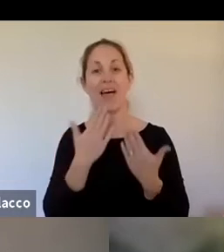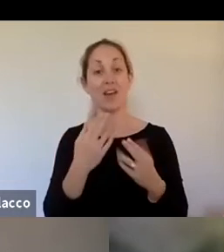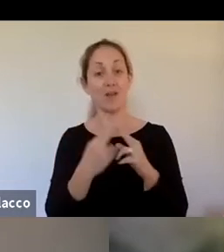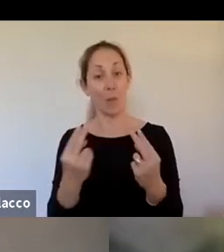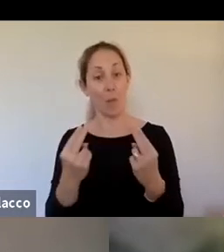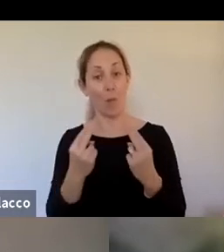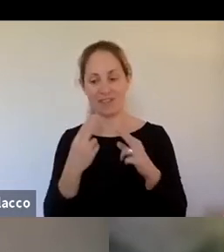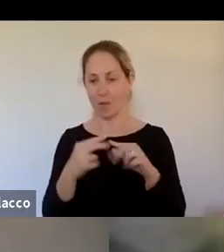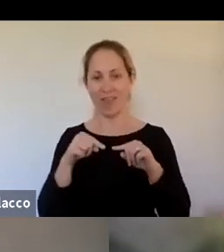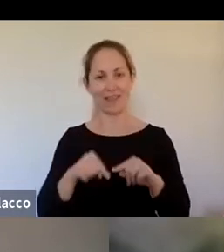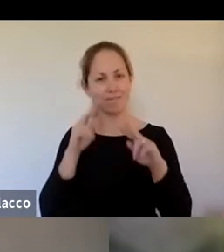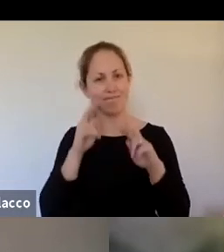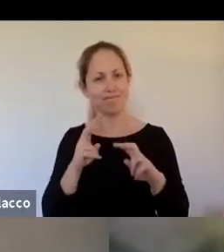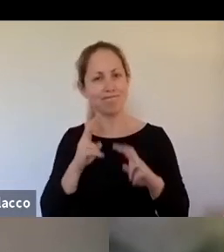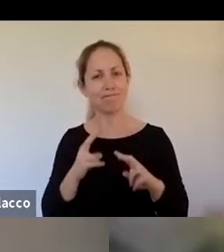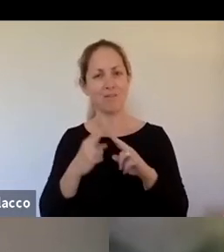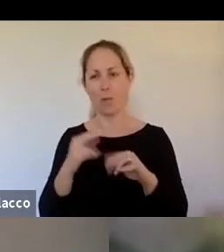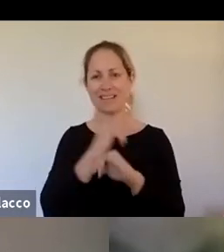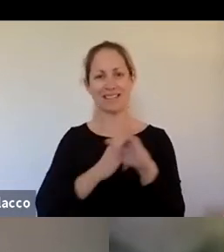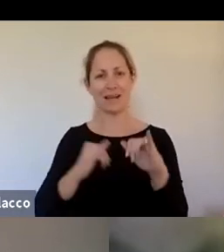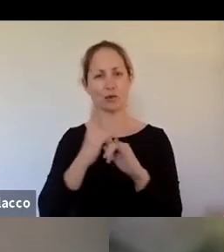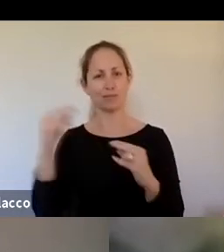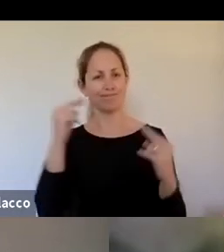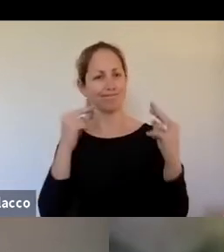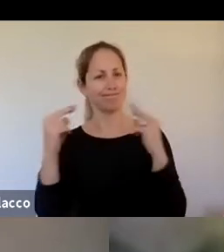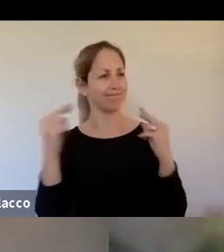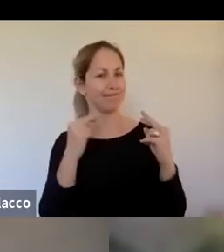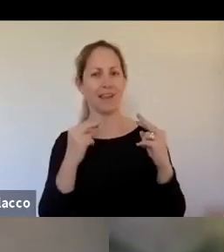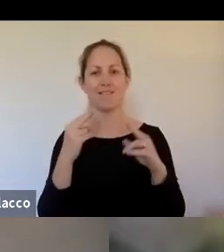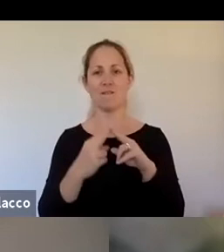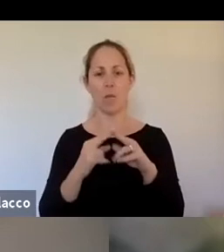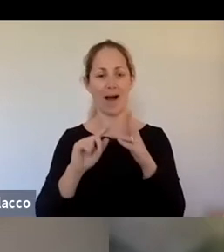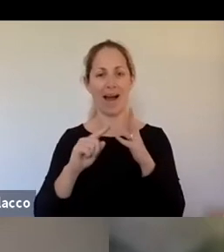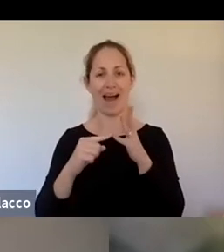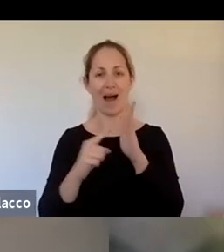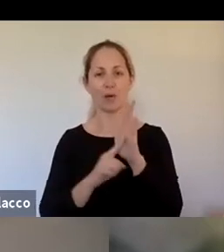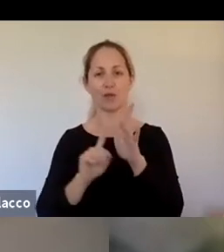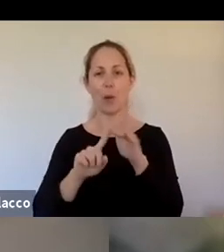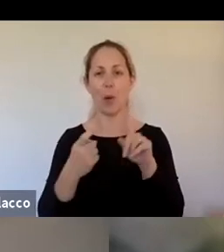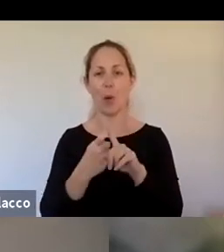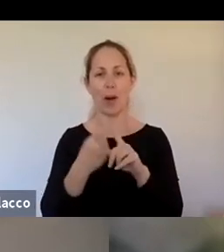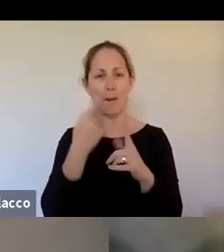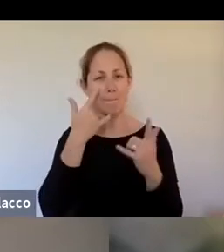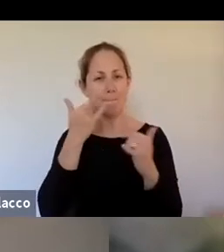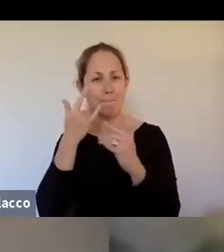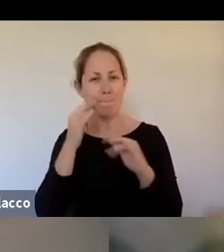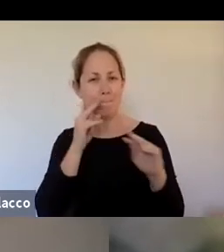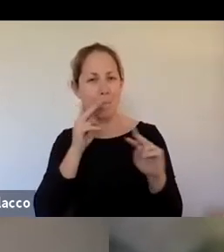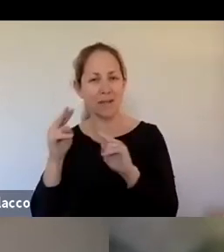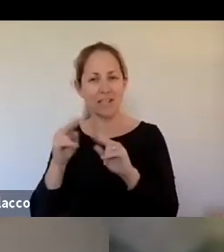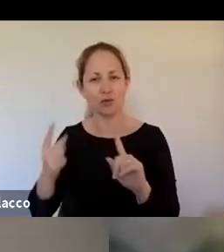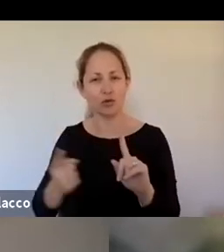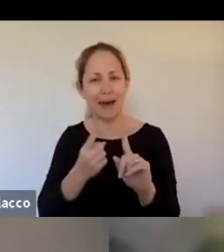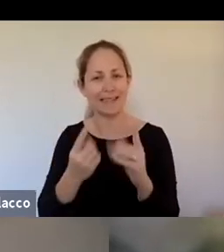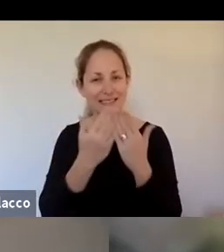for this exploration of international perspectives from the Audience Outlook Monitor tracking study. I'm Rebecca Mostyn, Director